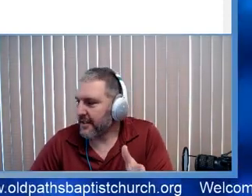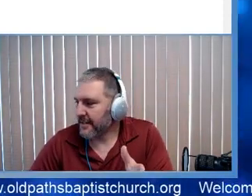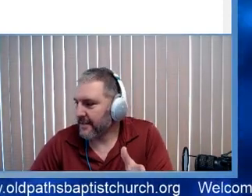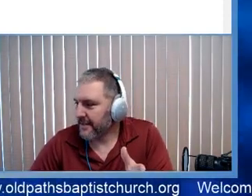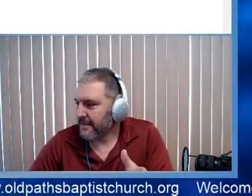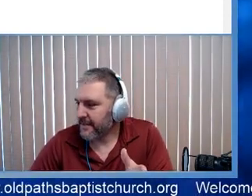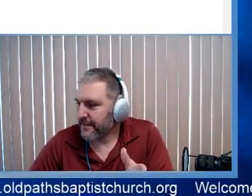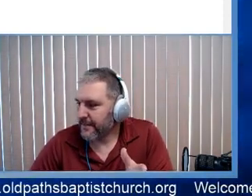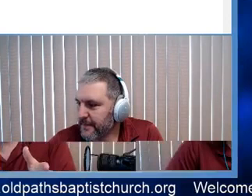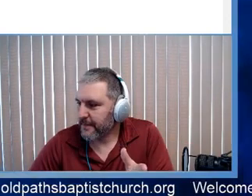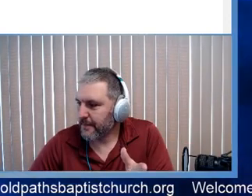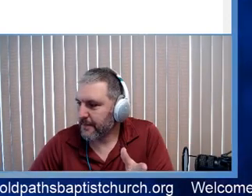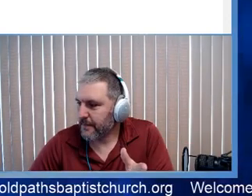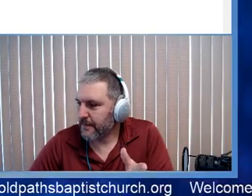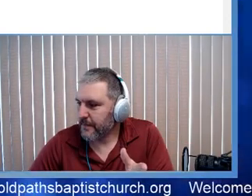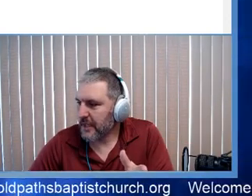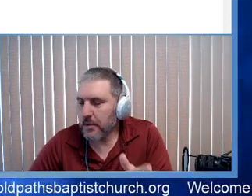smart,